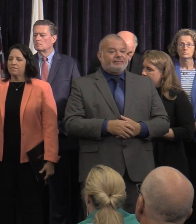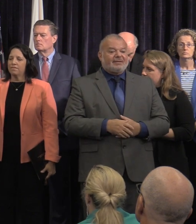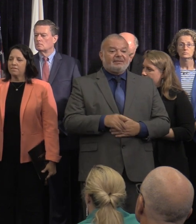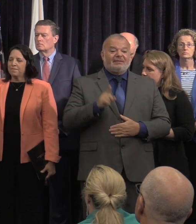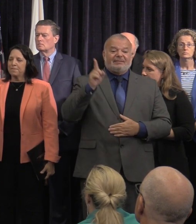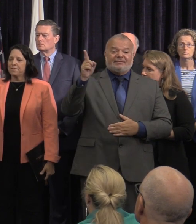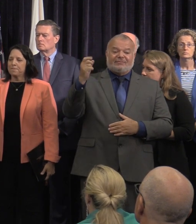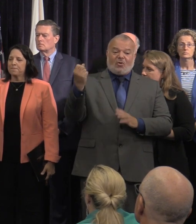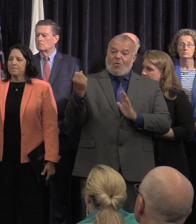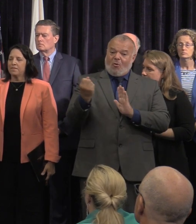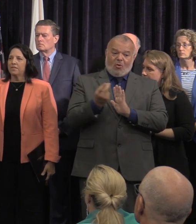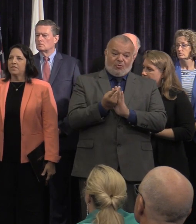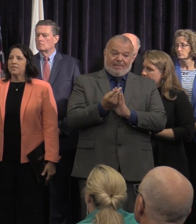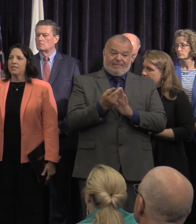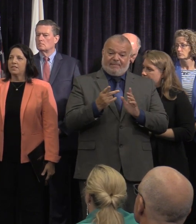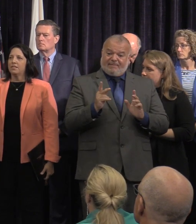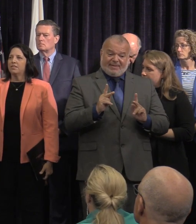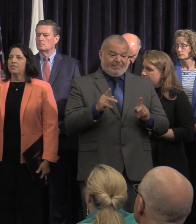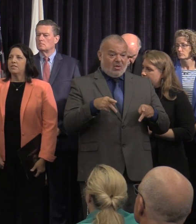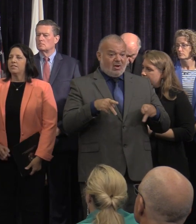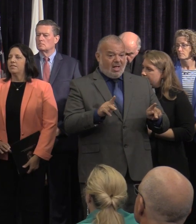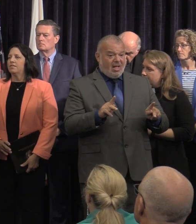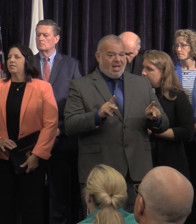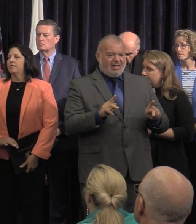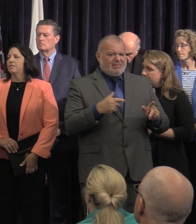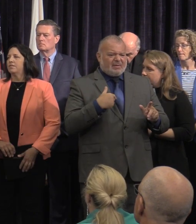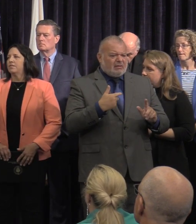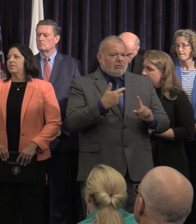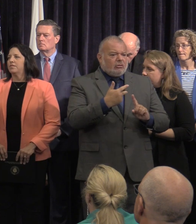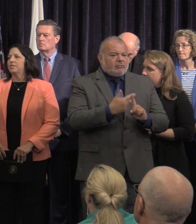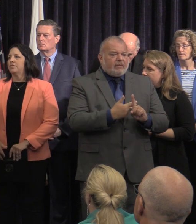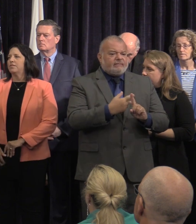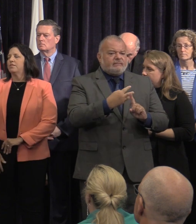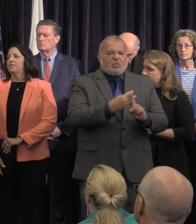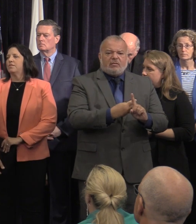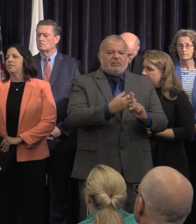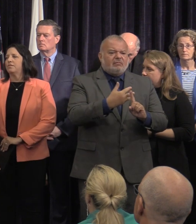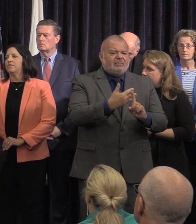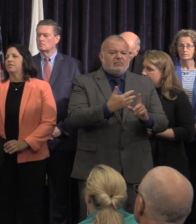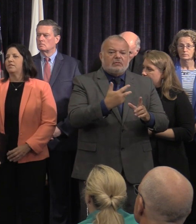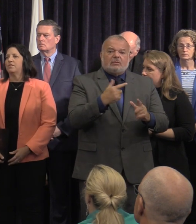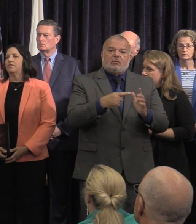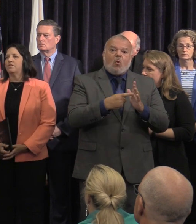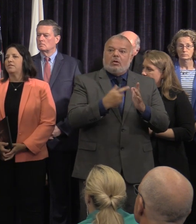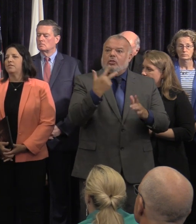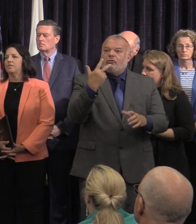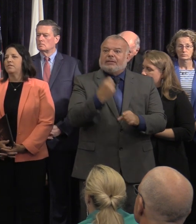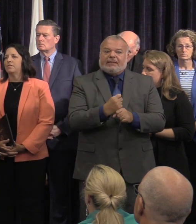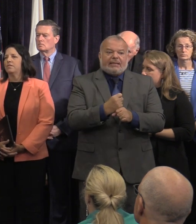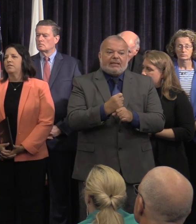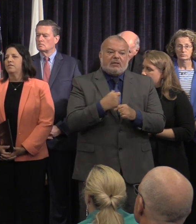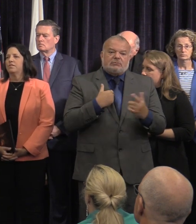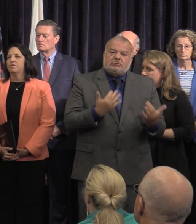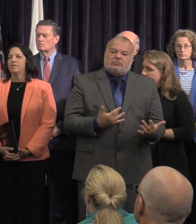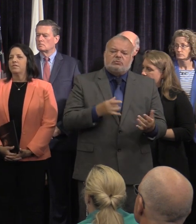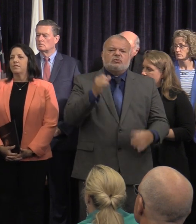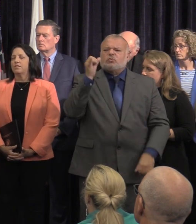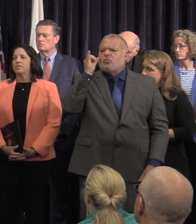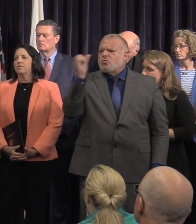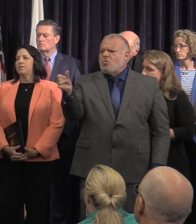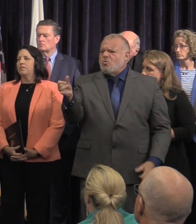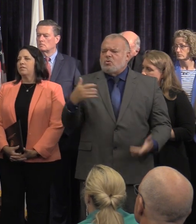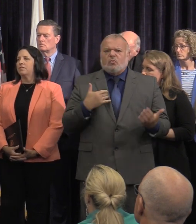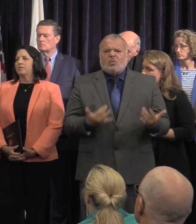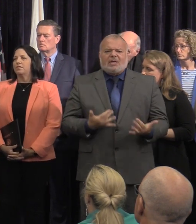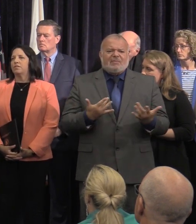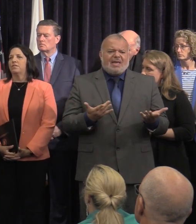authorizations stretching from several months to several years and longer. Just Friday, the